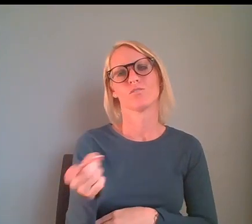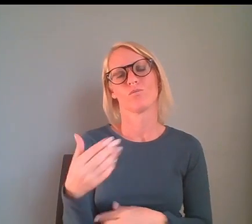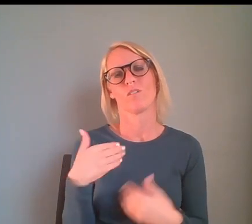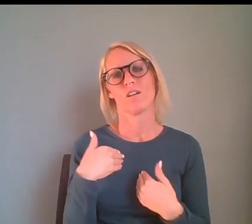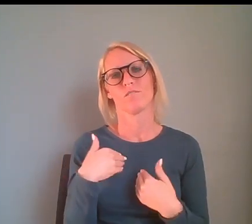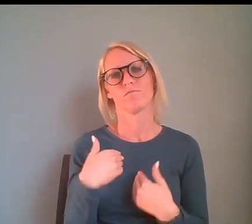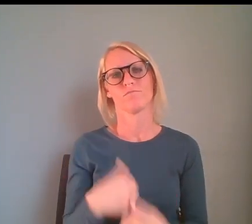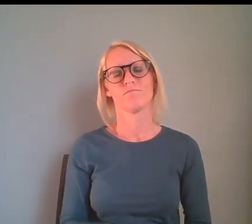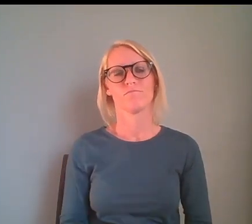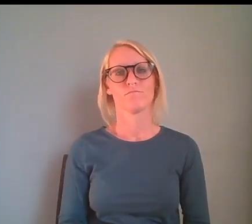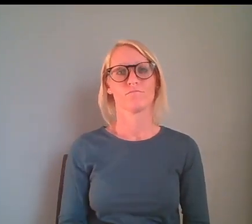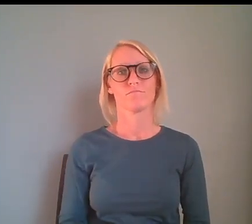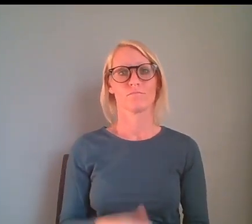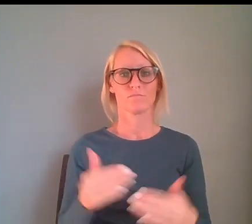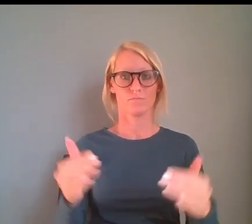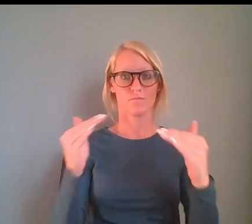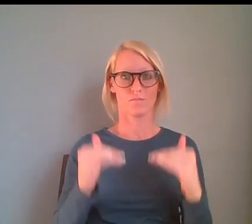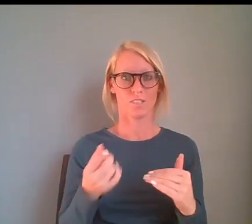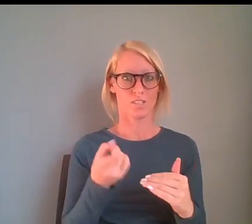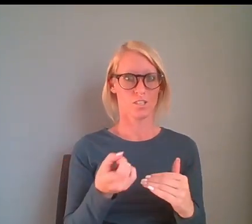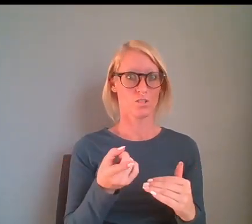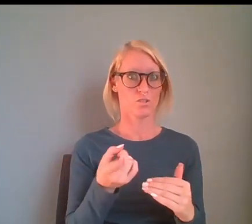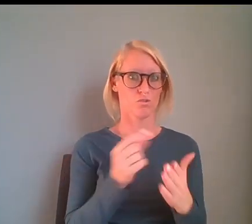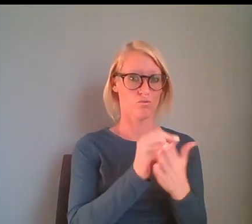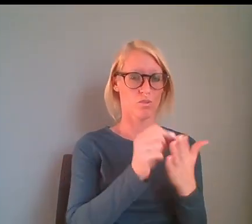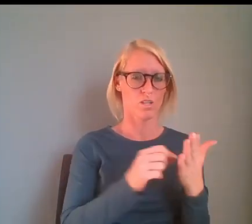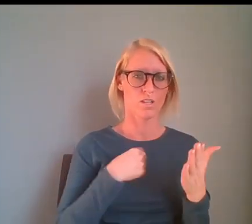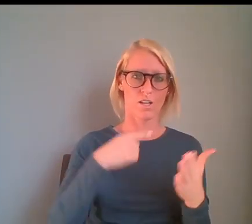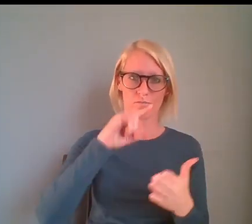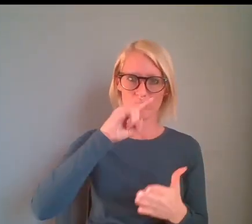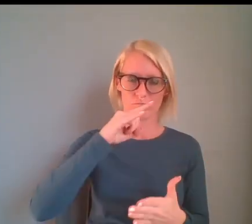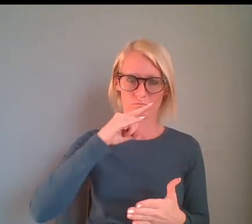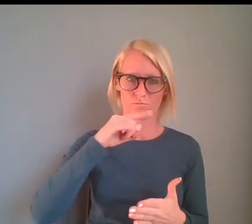was a drawing I did when I was a kid, and